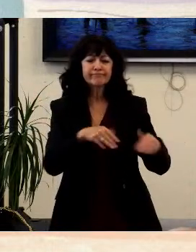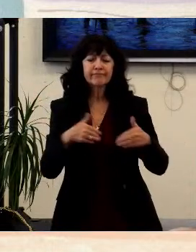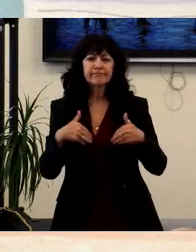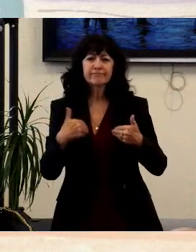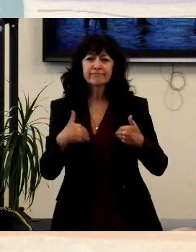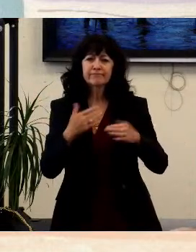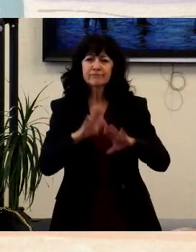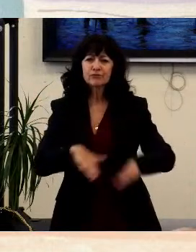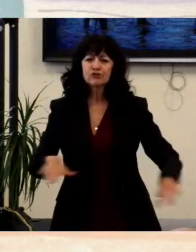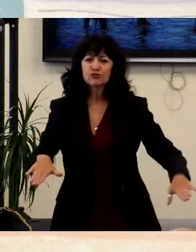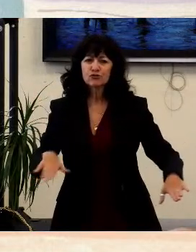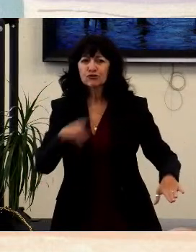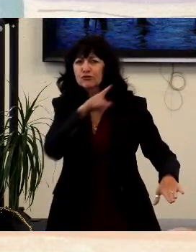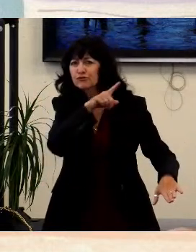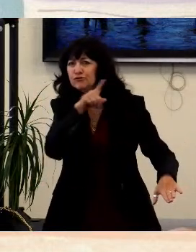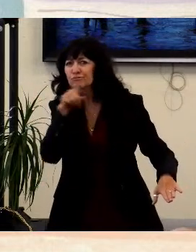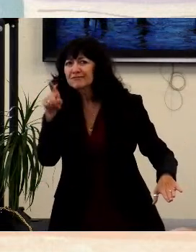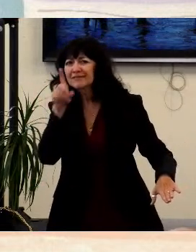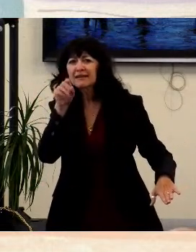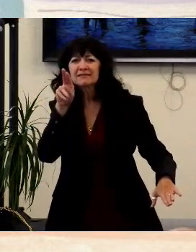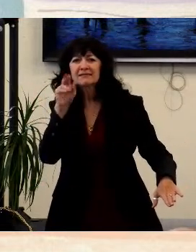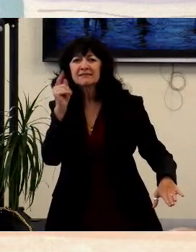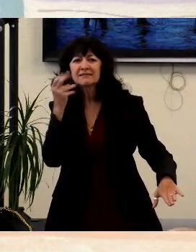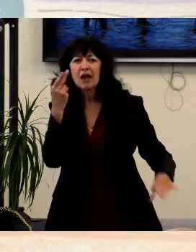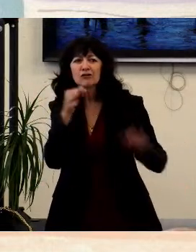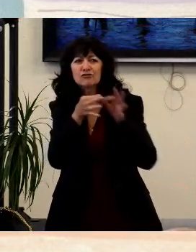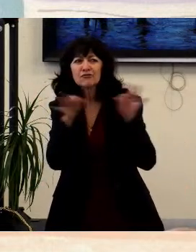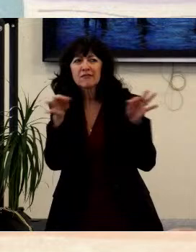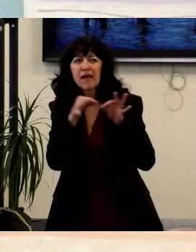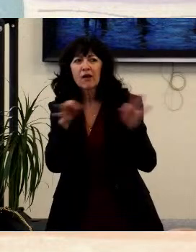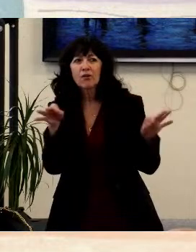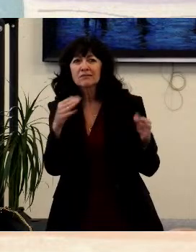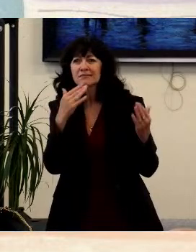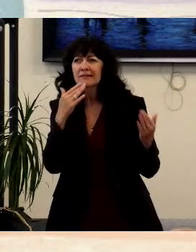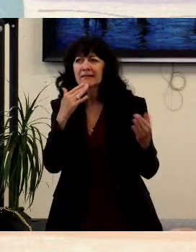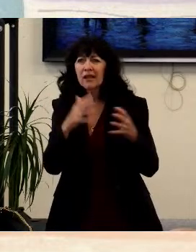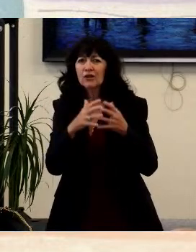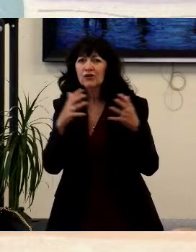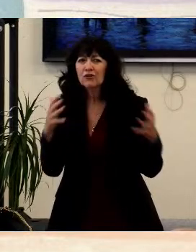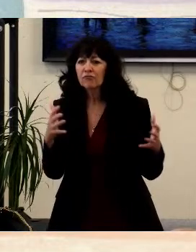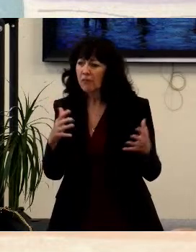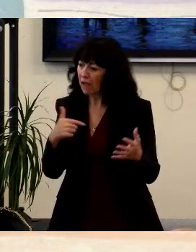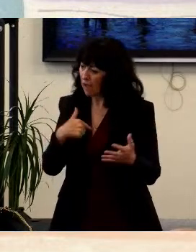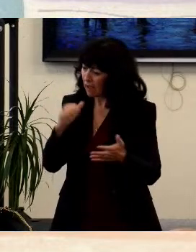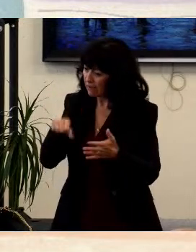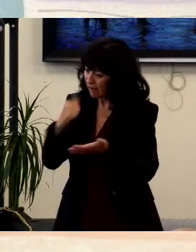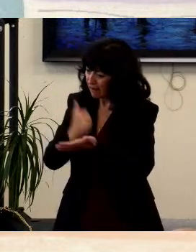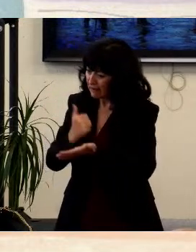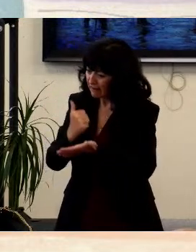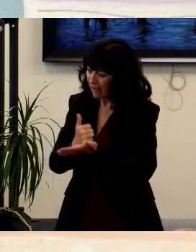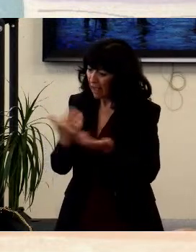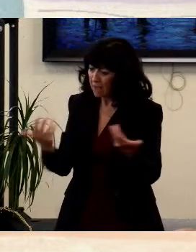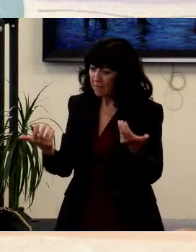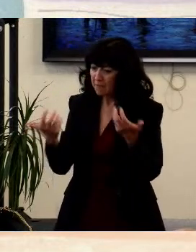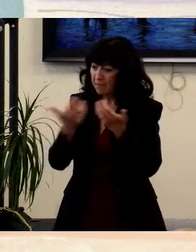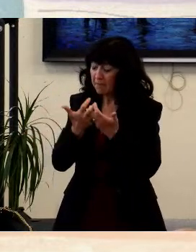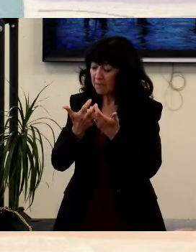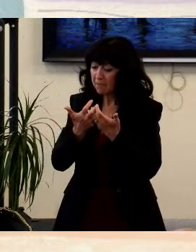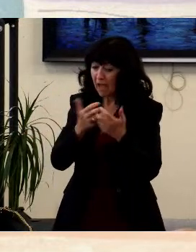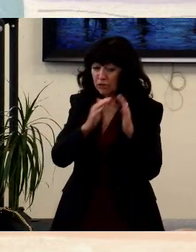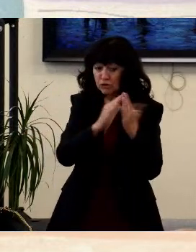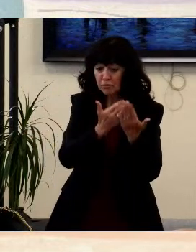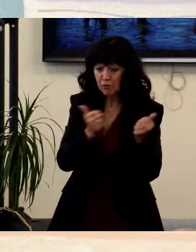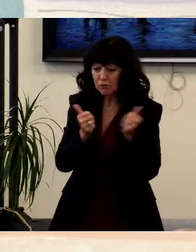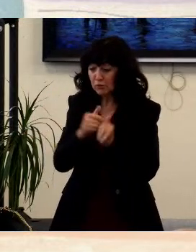back to all, thank you very much. How can I help? Dutch offers. Matching kids with good books is just what I do.